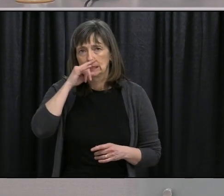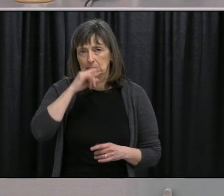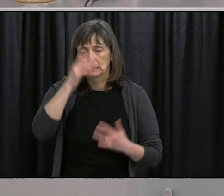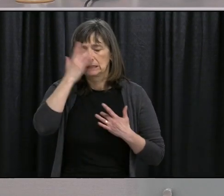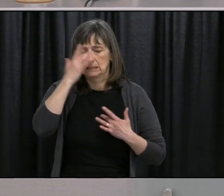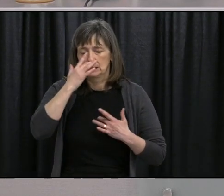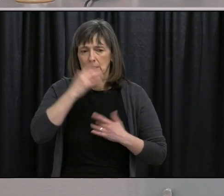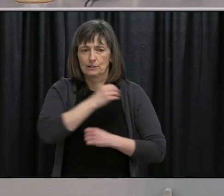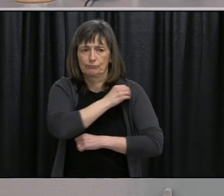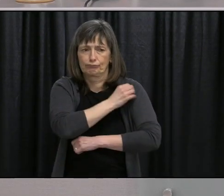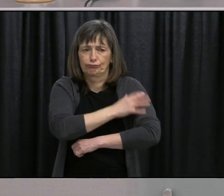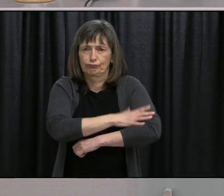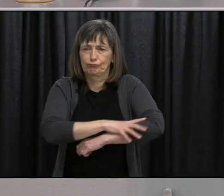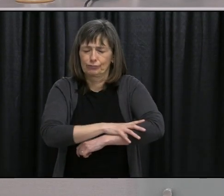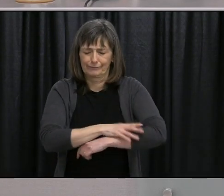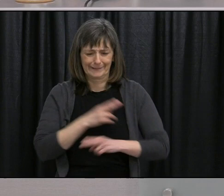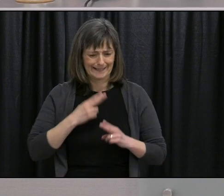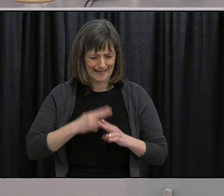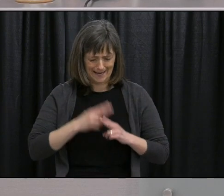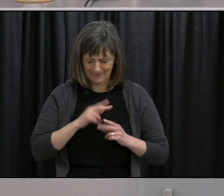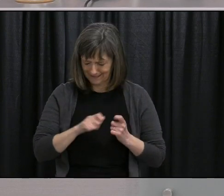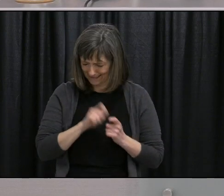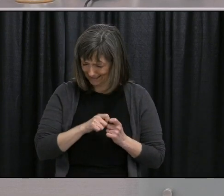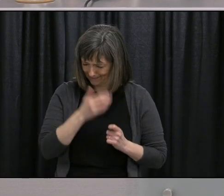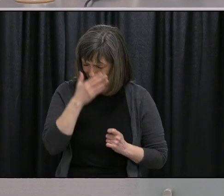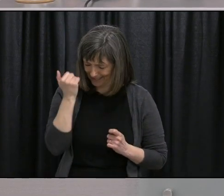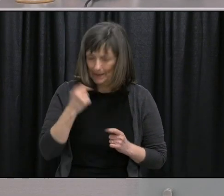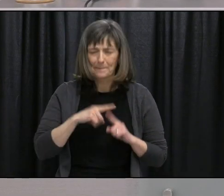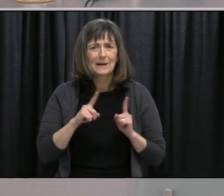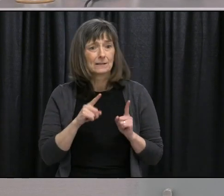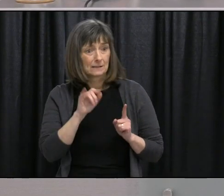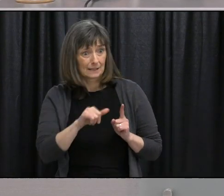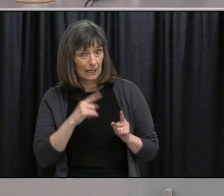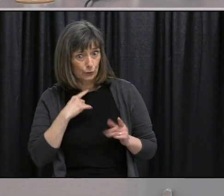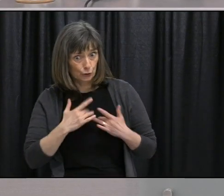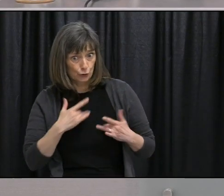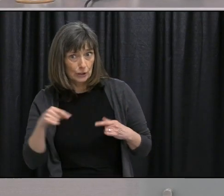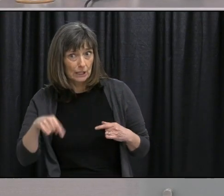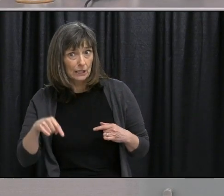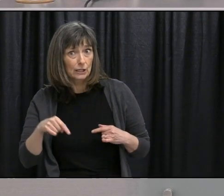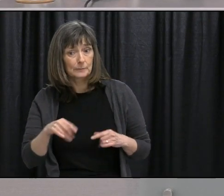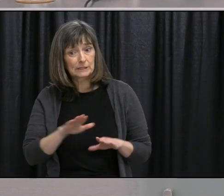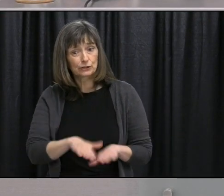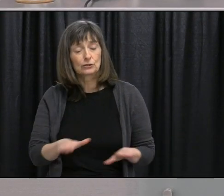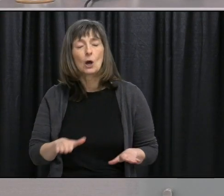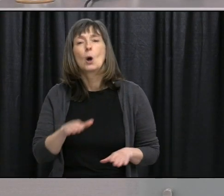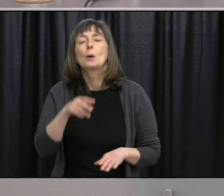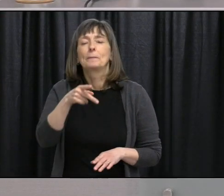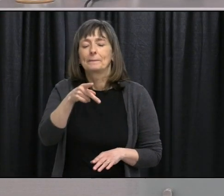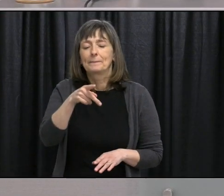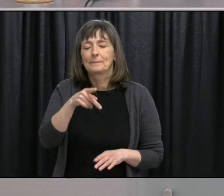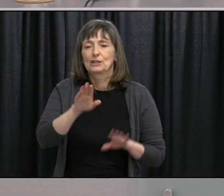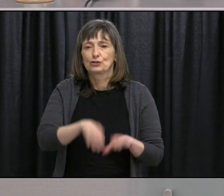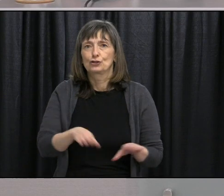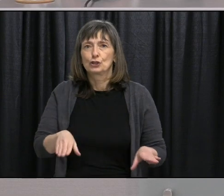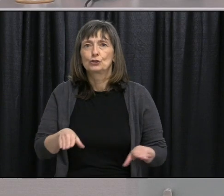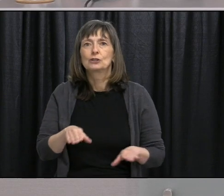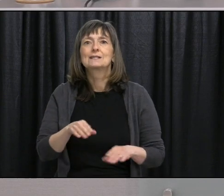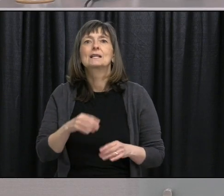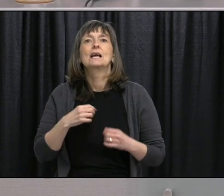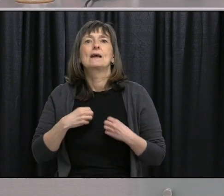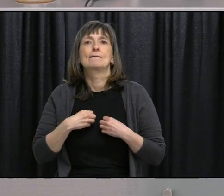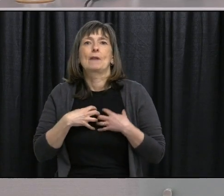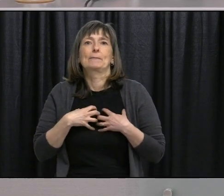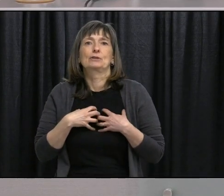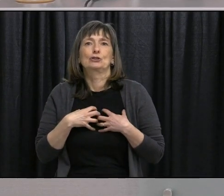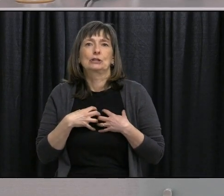York. I can't remember the exact name of it off the top of my head. Is this something that we're concerned about here? Pediatric multisystem inflammatory